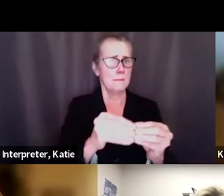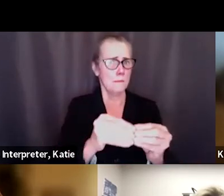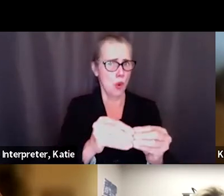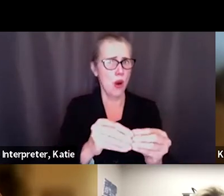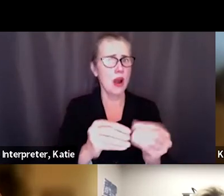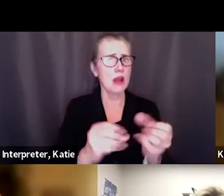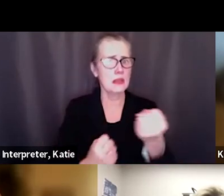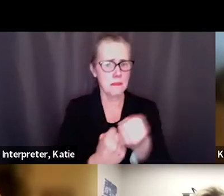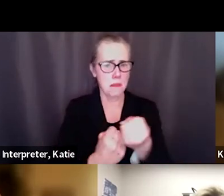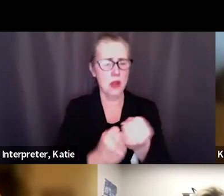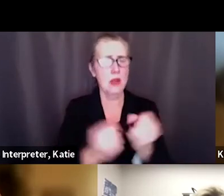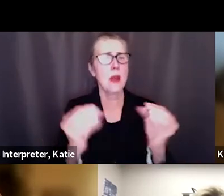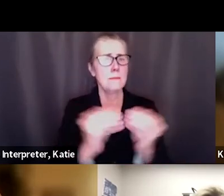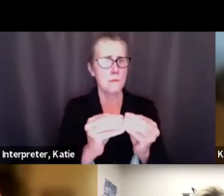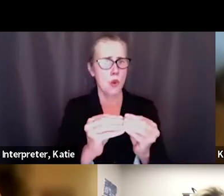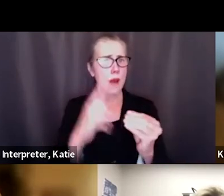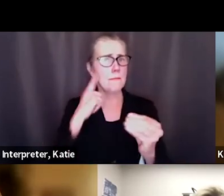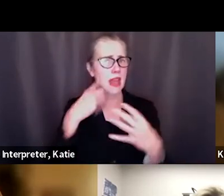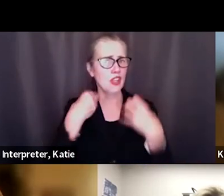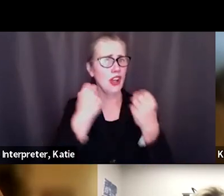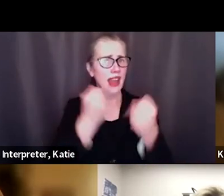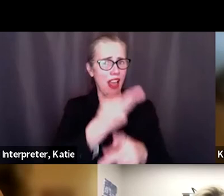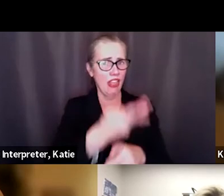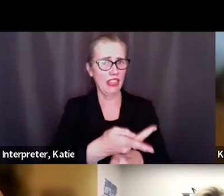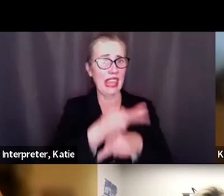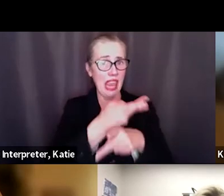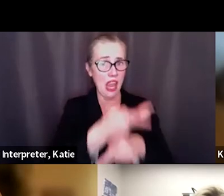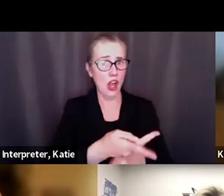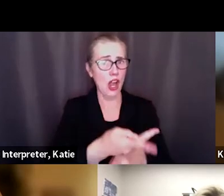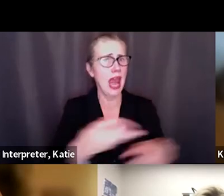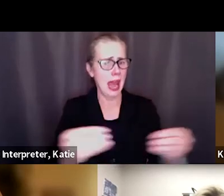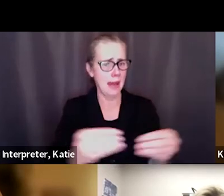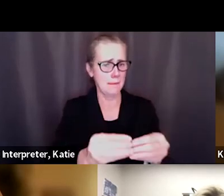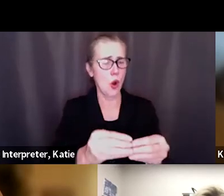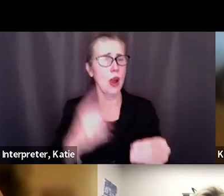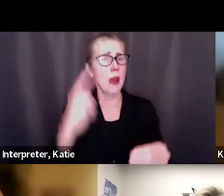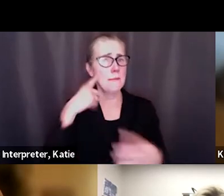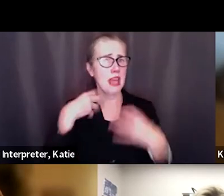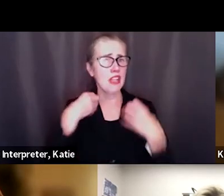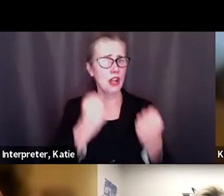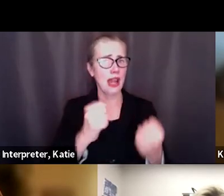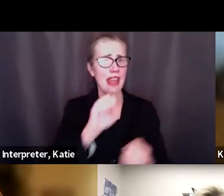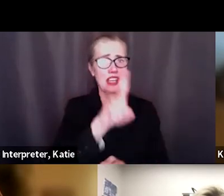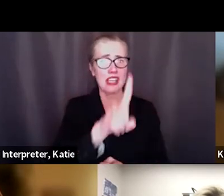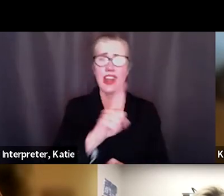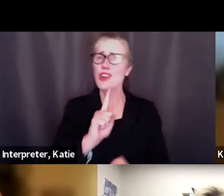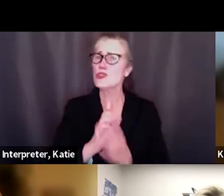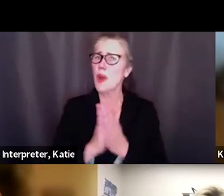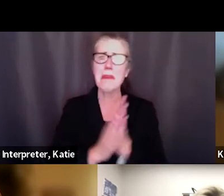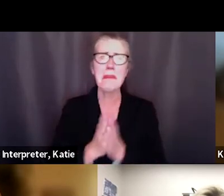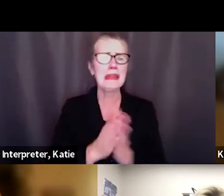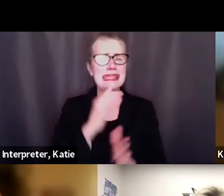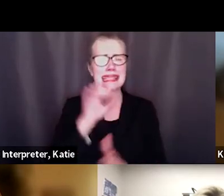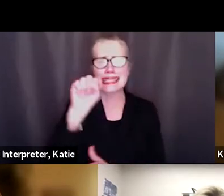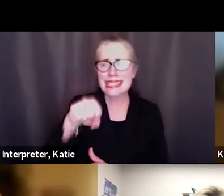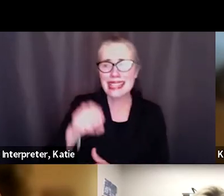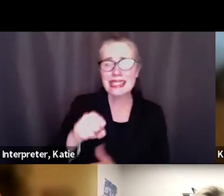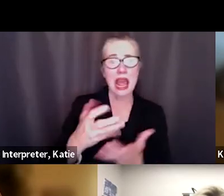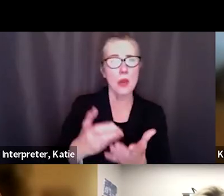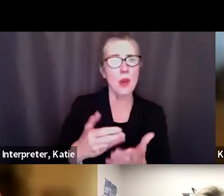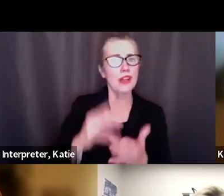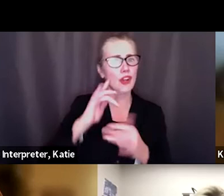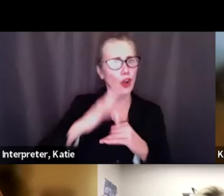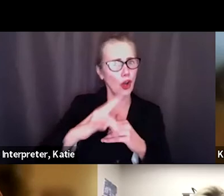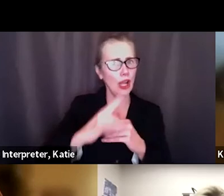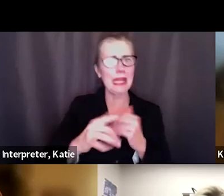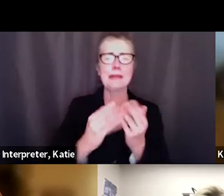i and very enthusiastically agreed volunteer help dr glazier to just do a really early assessment of the